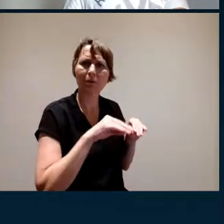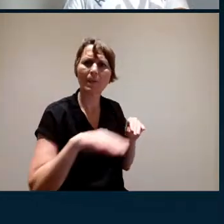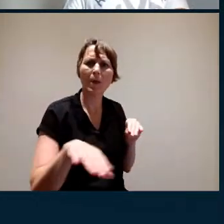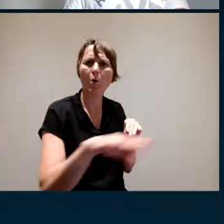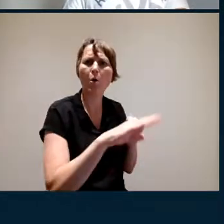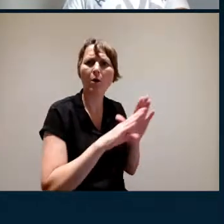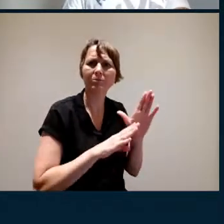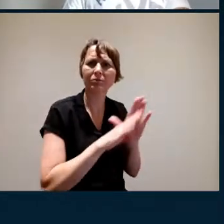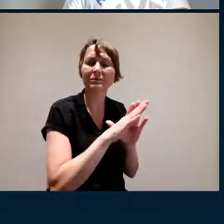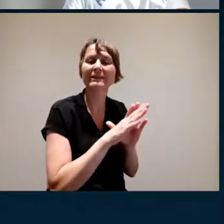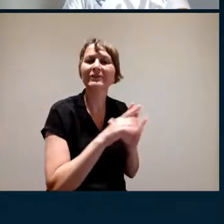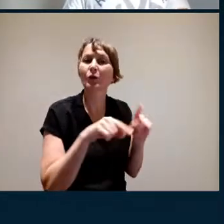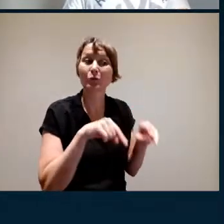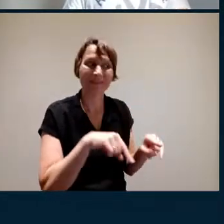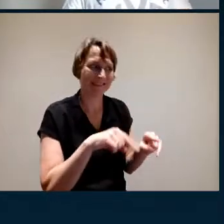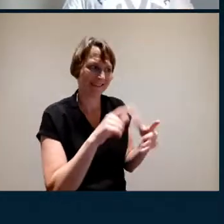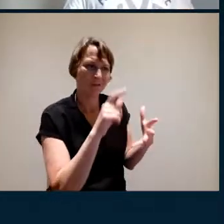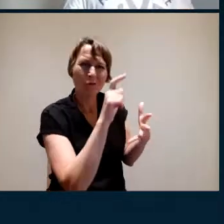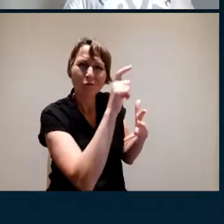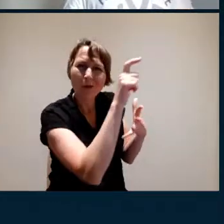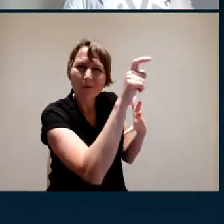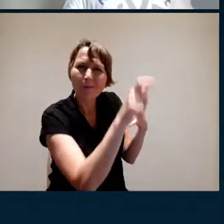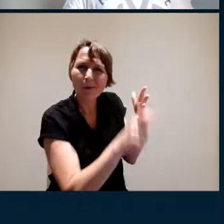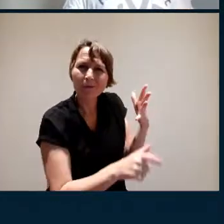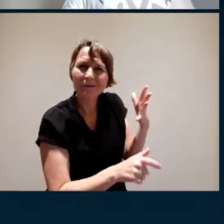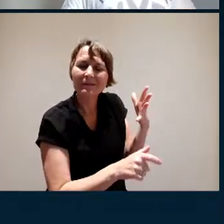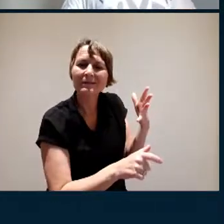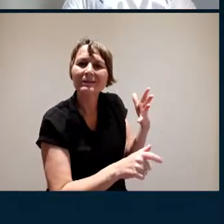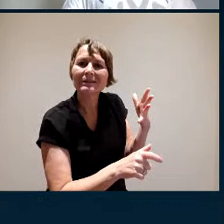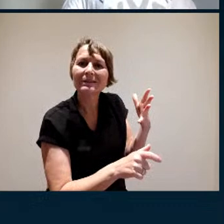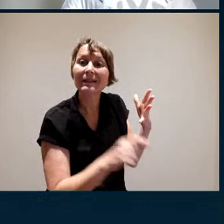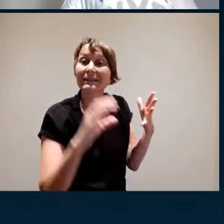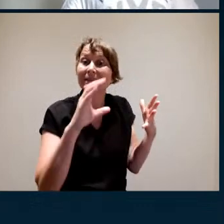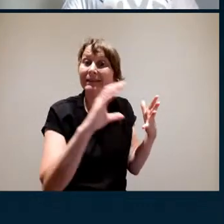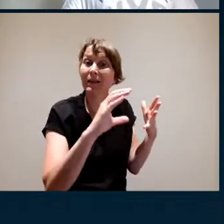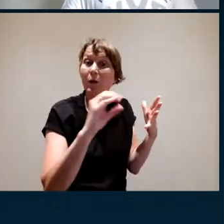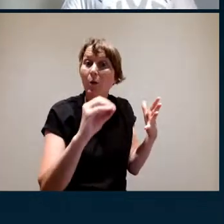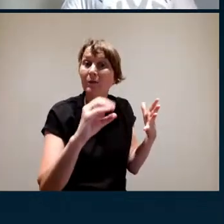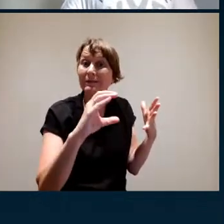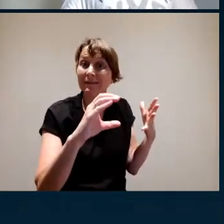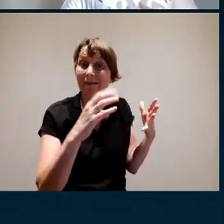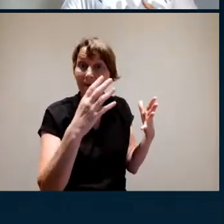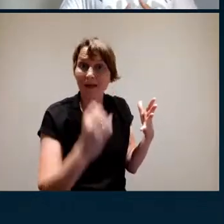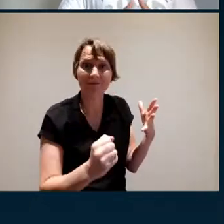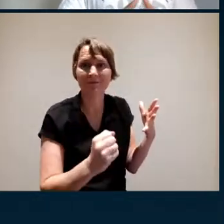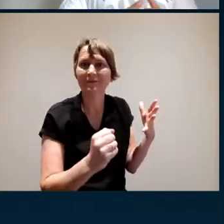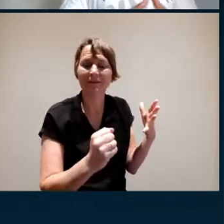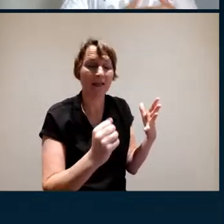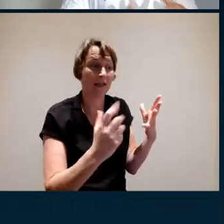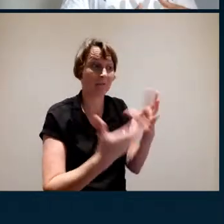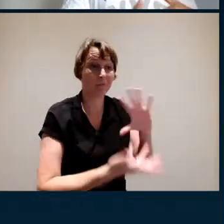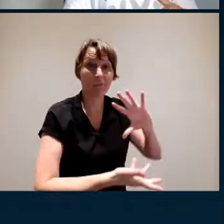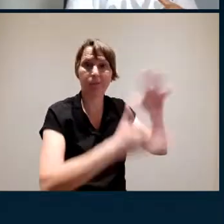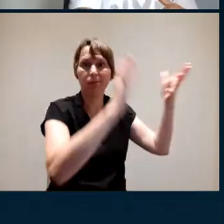the core components that COE guards. And in order to secure that, there are principles